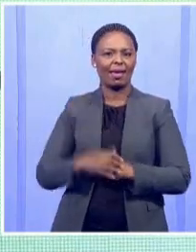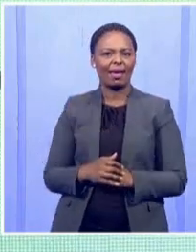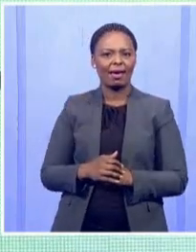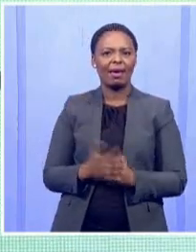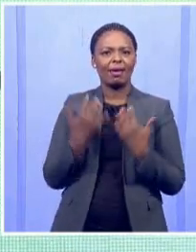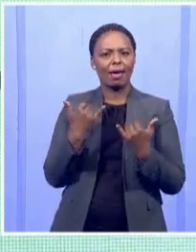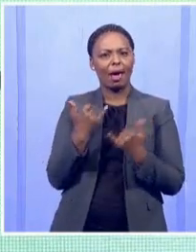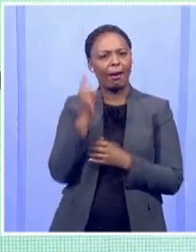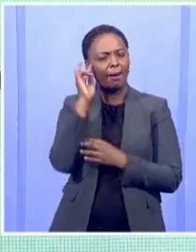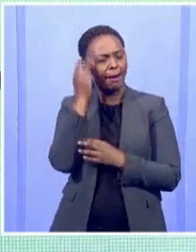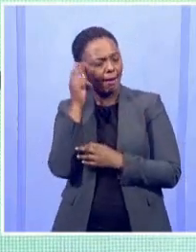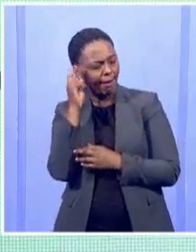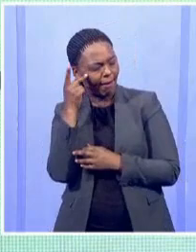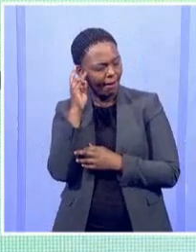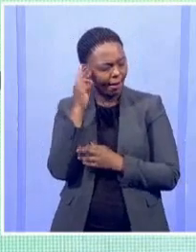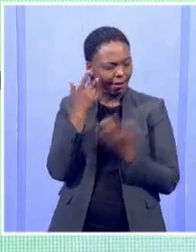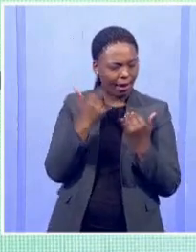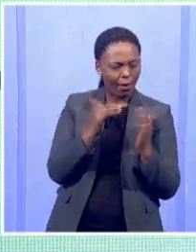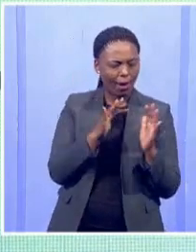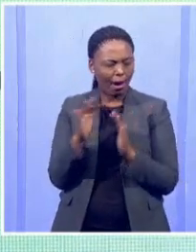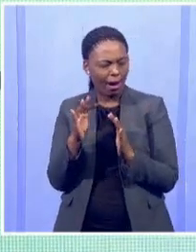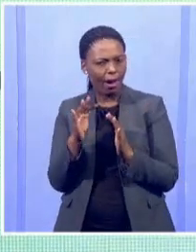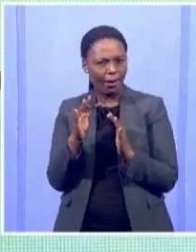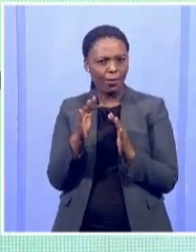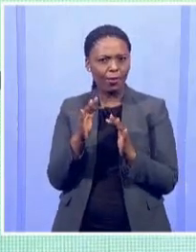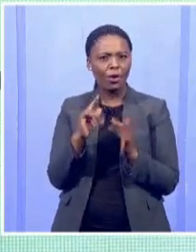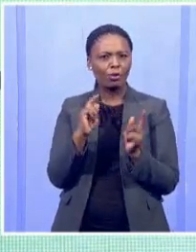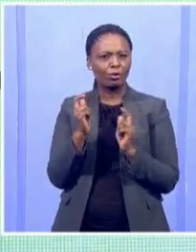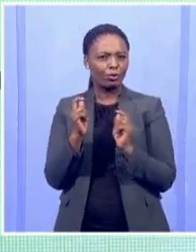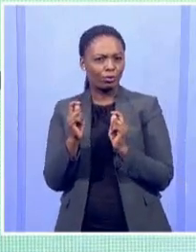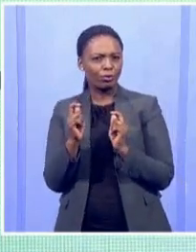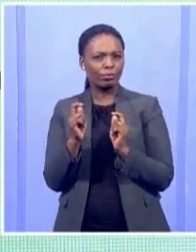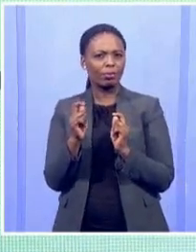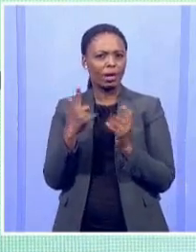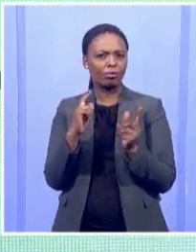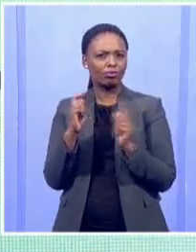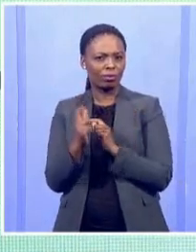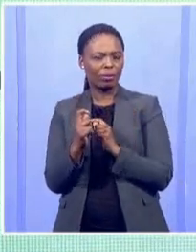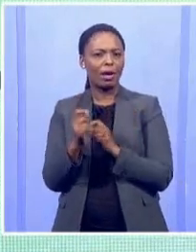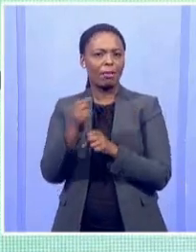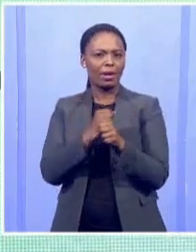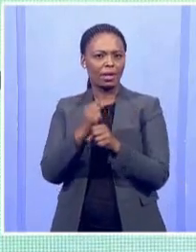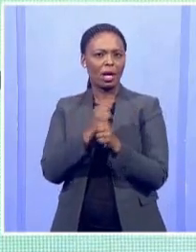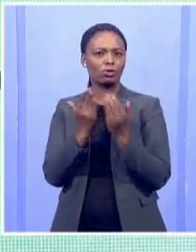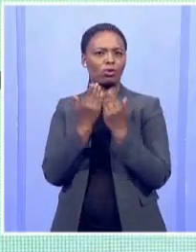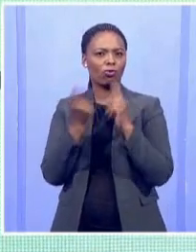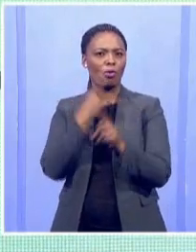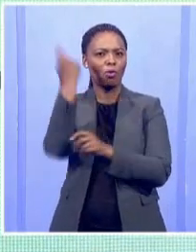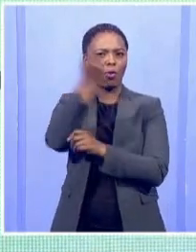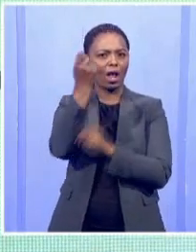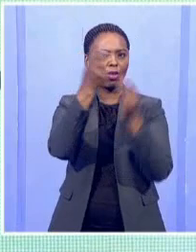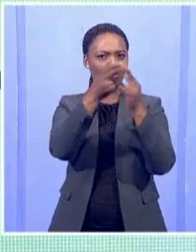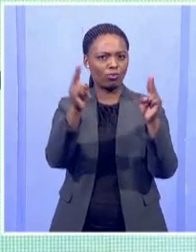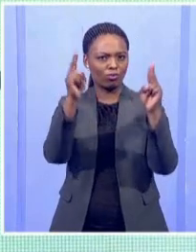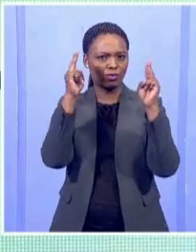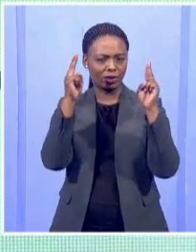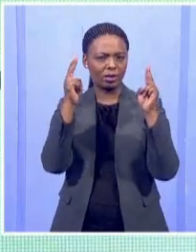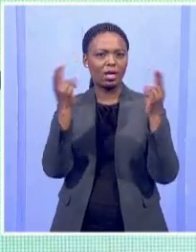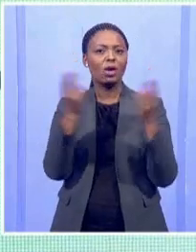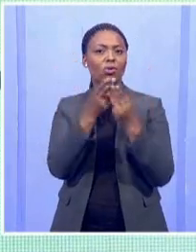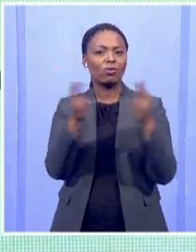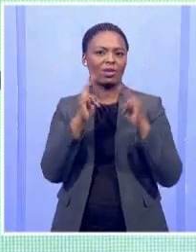then reconfigured into being a medical school of a rural university, the University of